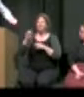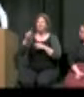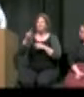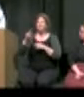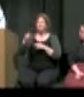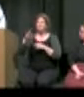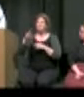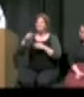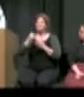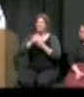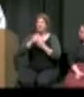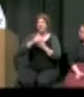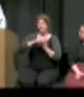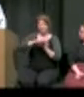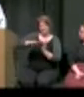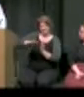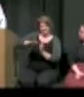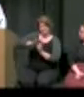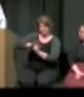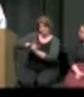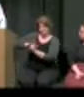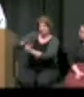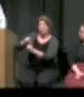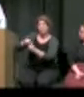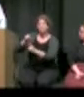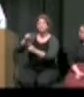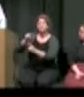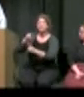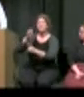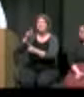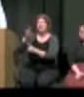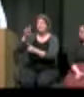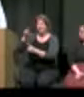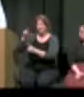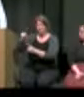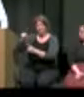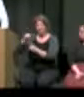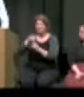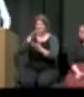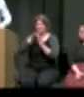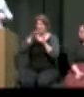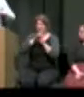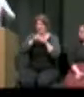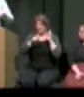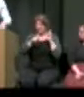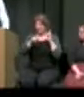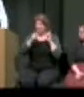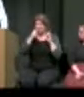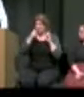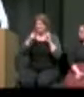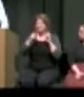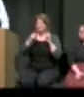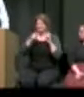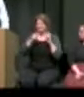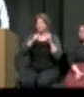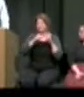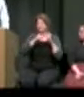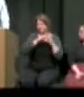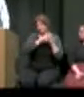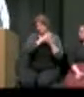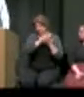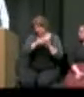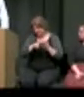helps send the material down to Peck Road. And then eventually the middle photo there, you can see it discharging into the